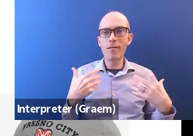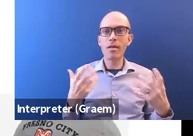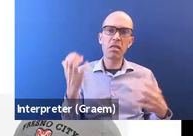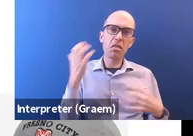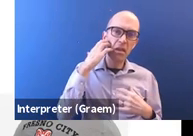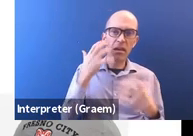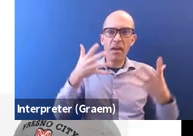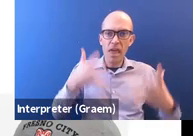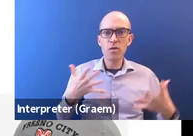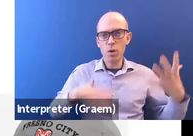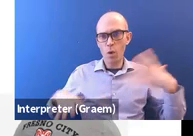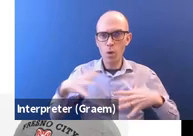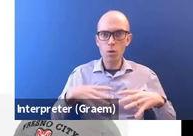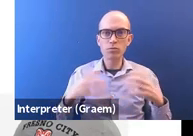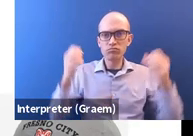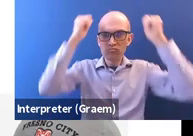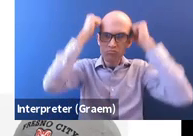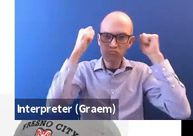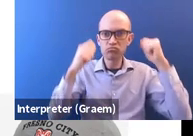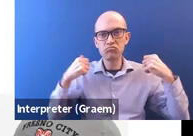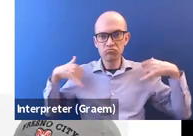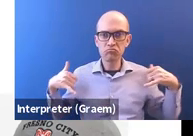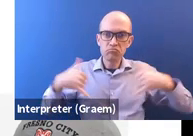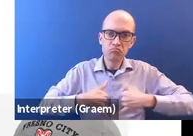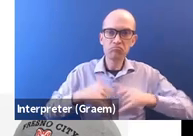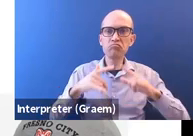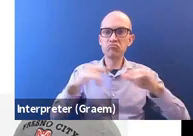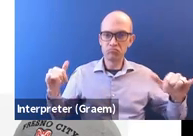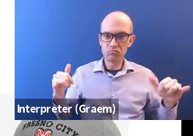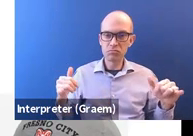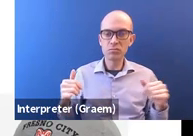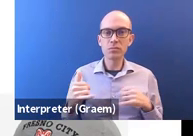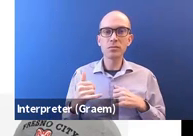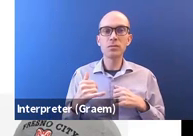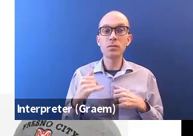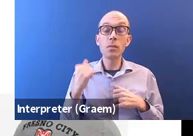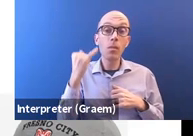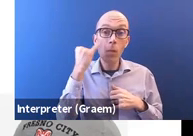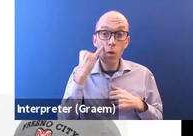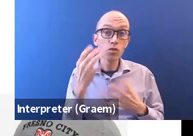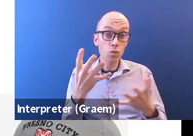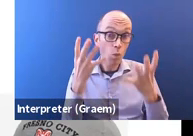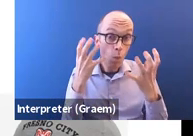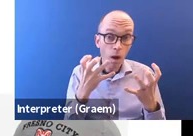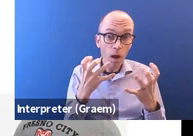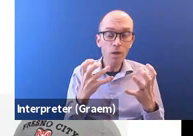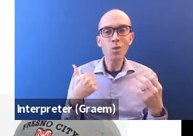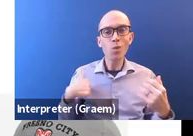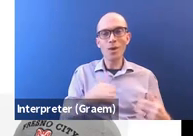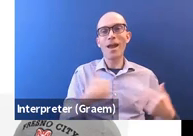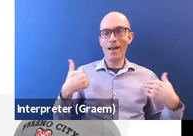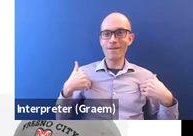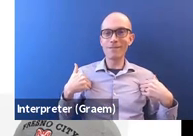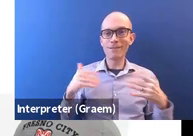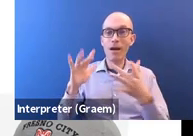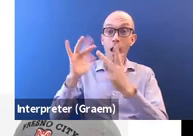there's a lot of new stuff coming in behind it. So if you're looking for that stuff, even though you're on campus, we definitely have it. You can get it online. You can come